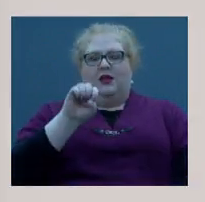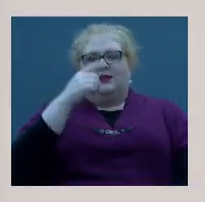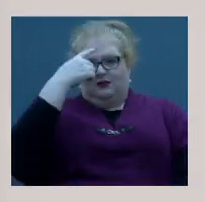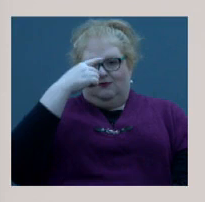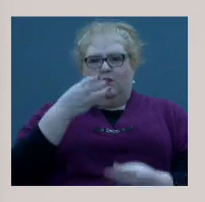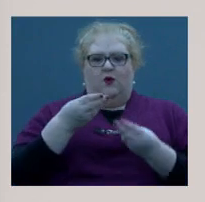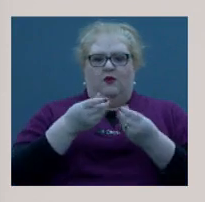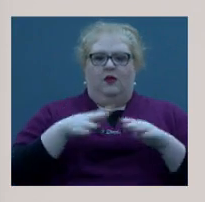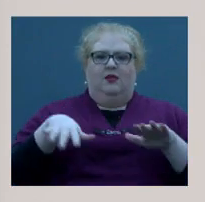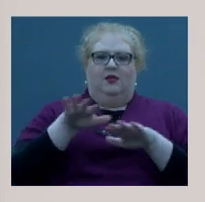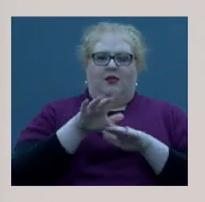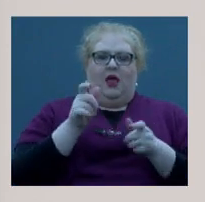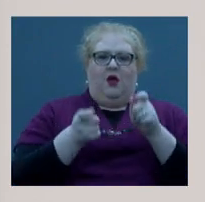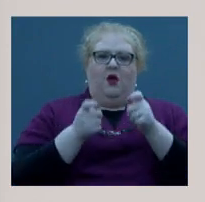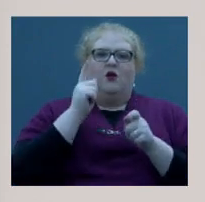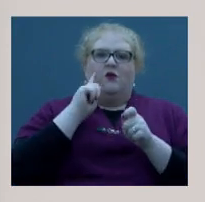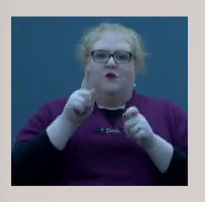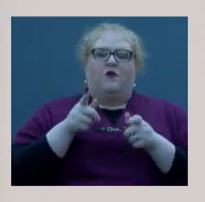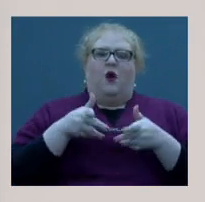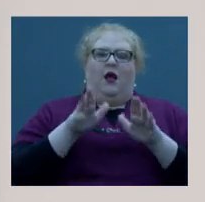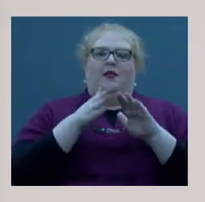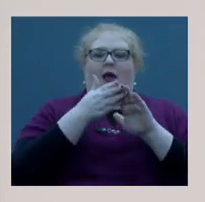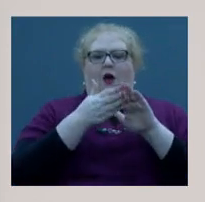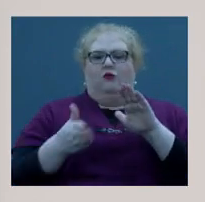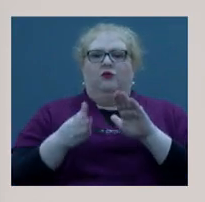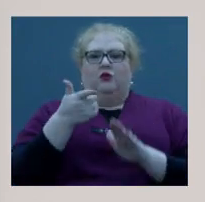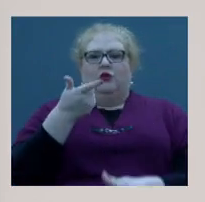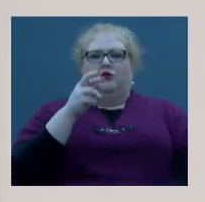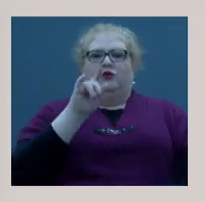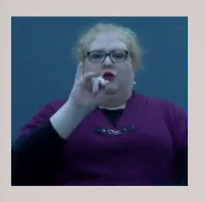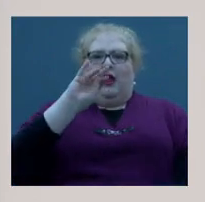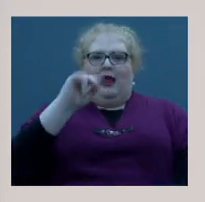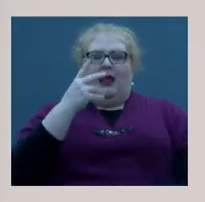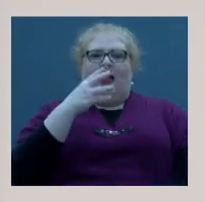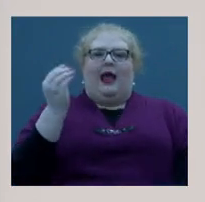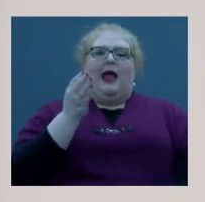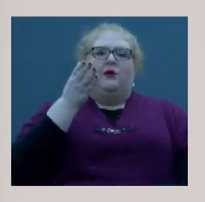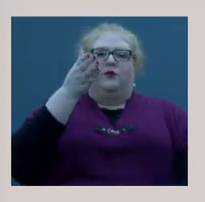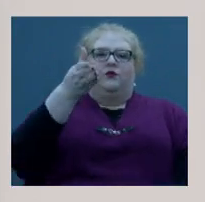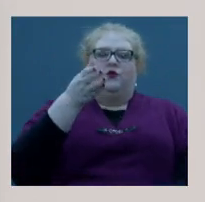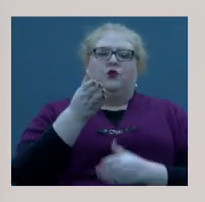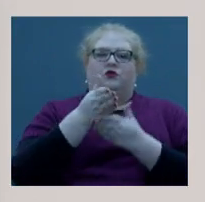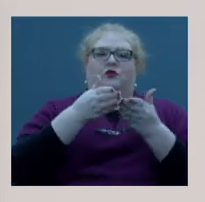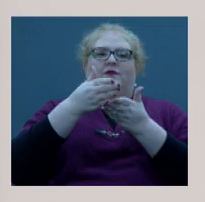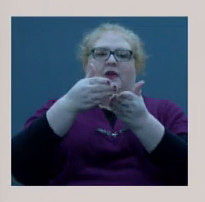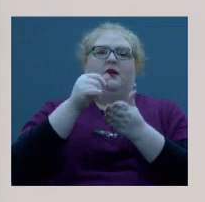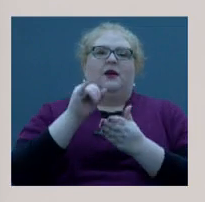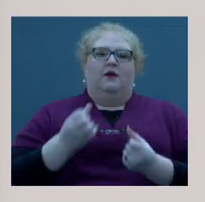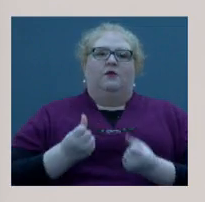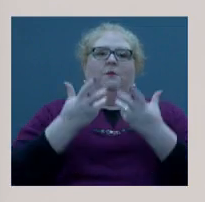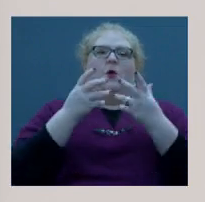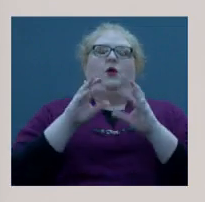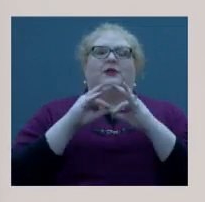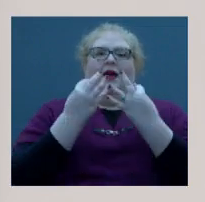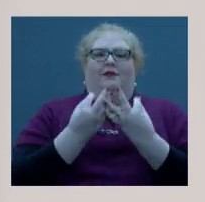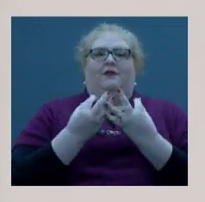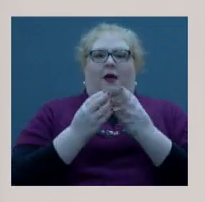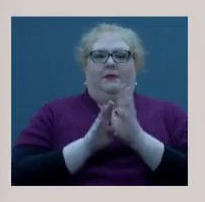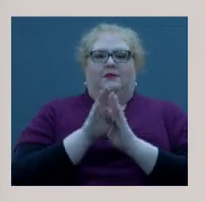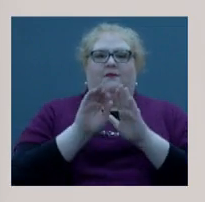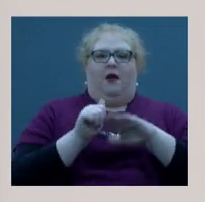land alteration ordinance to allow for grading of future phases of the multifamily development with the development of the initial